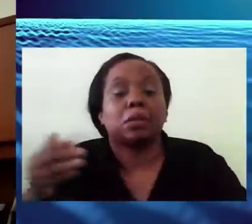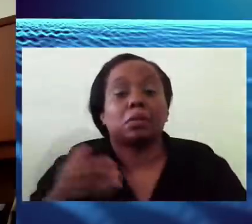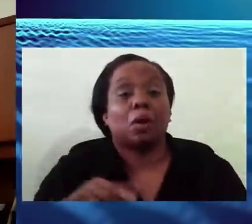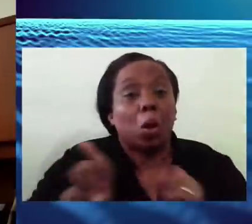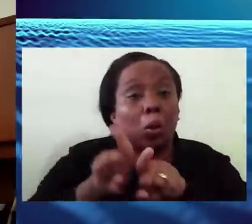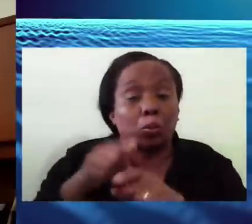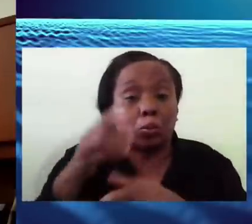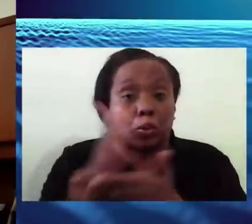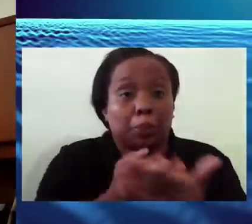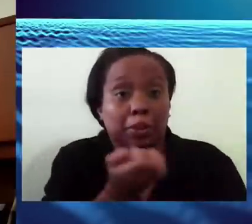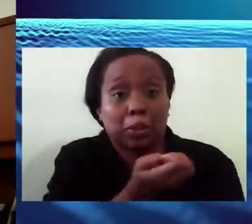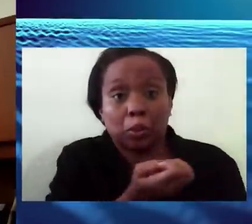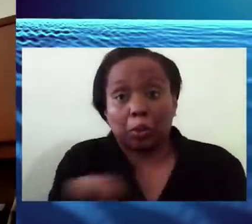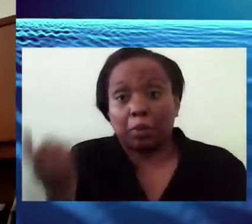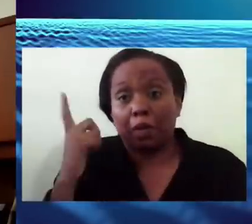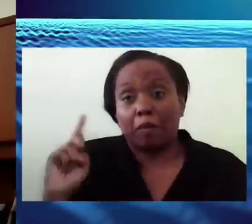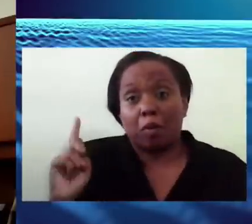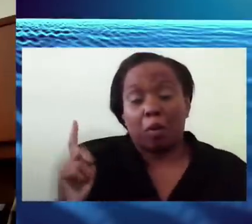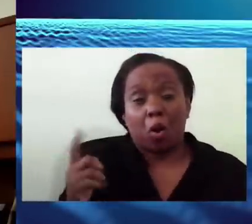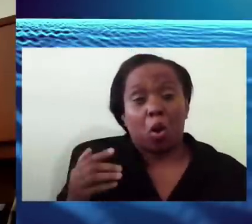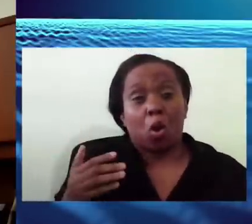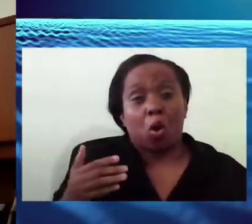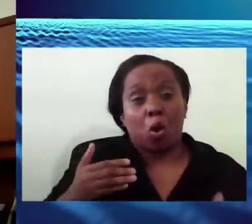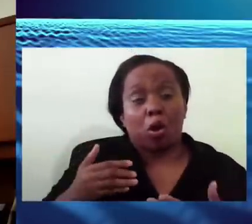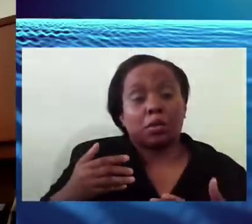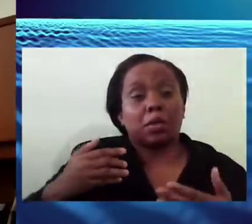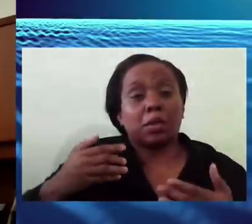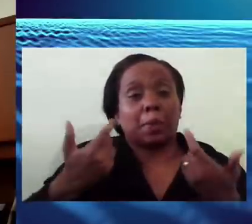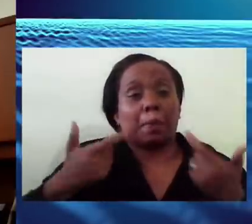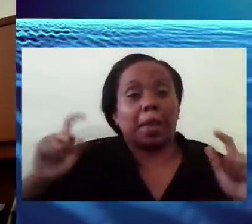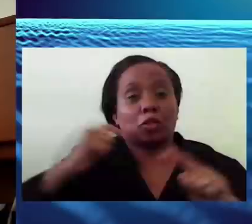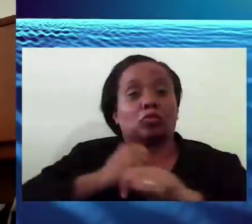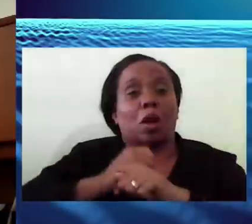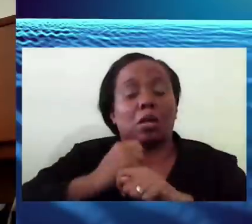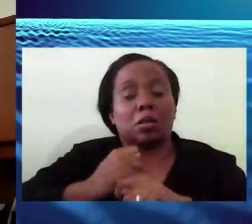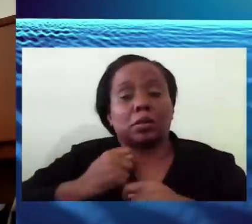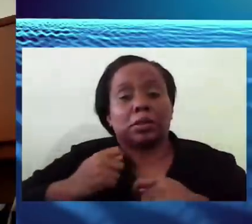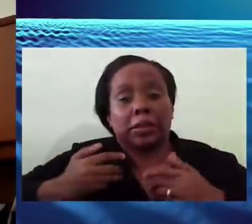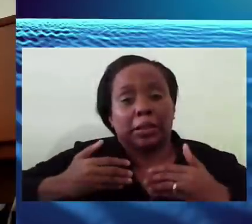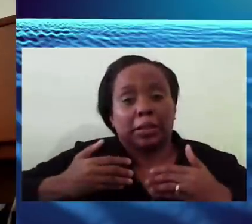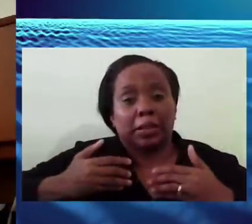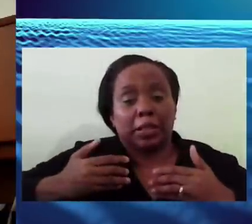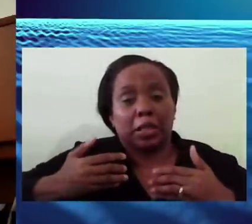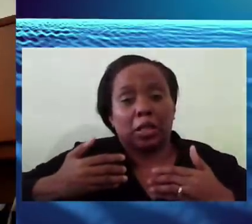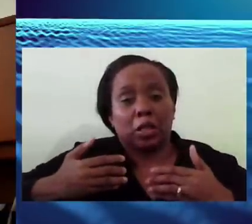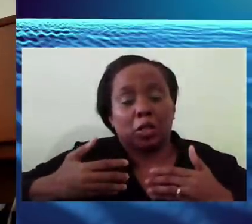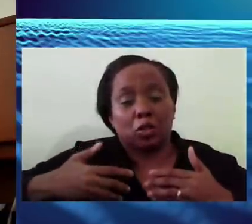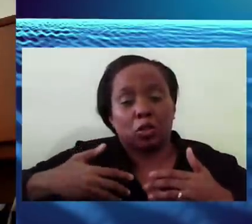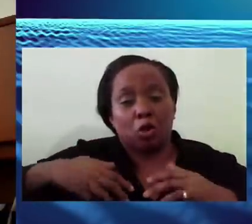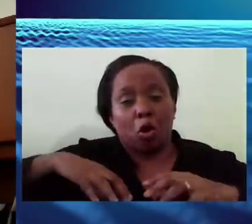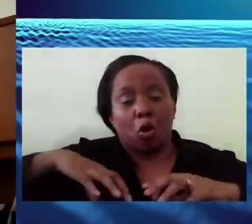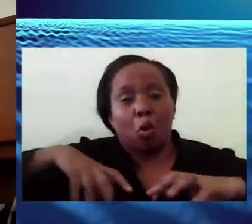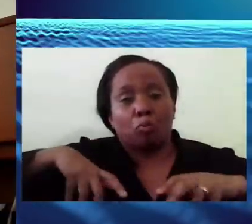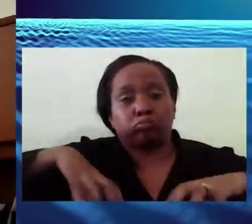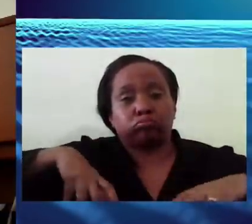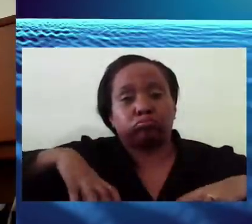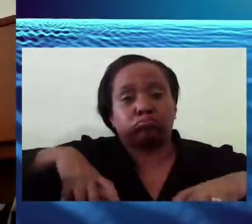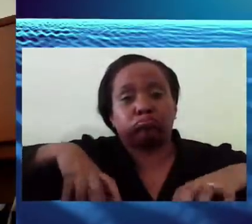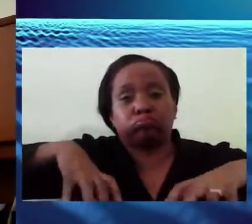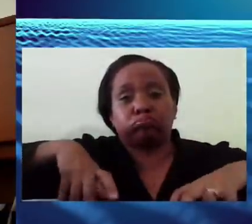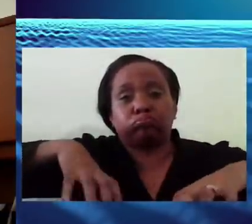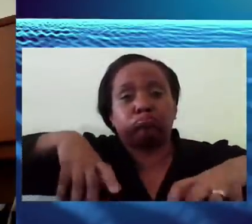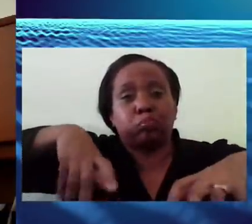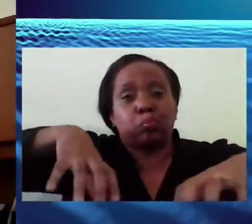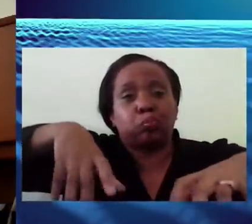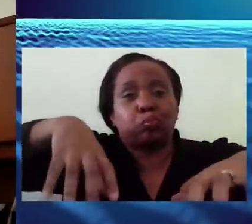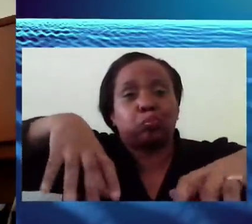using to actually sweep the sweeper trucks were actually leaving some of the metal bristles on the runway. And so that